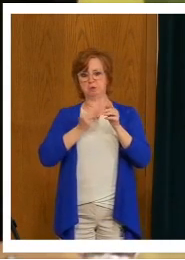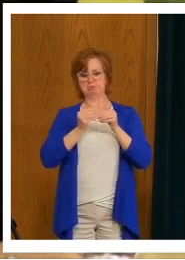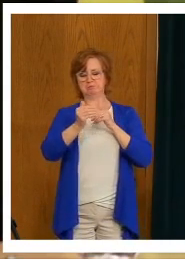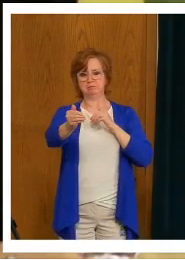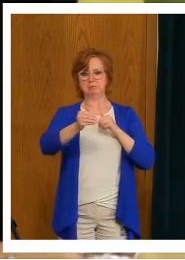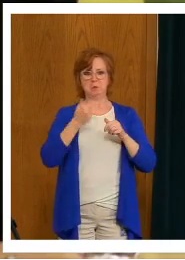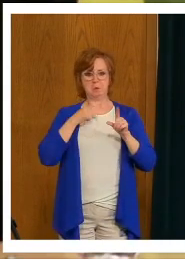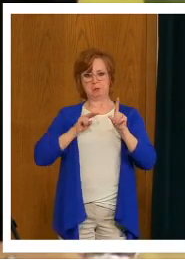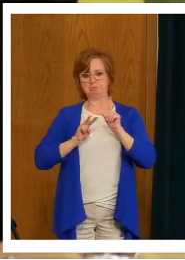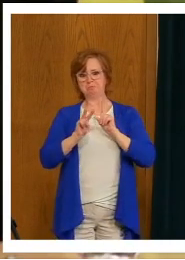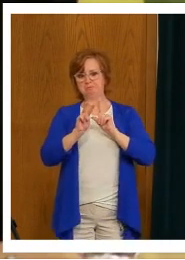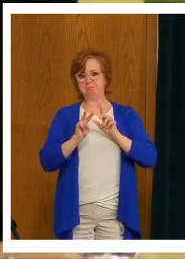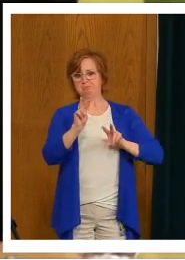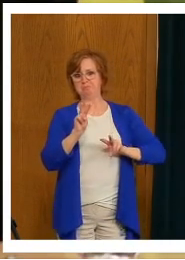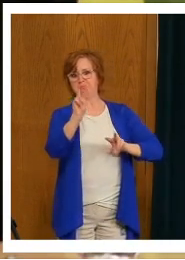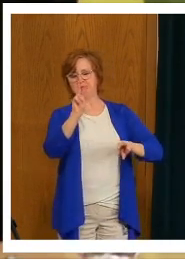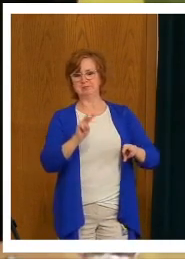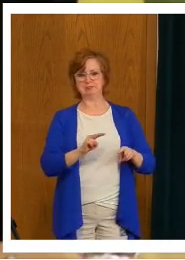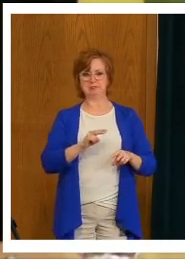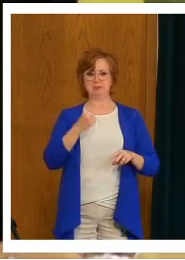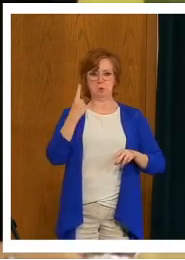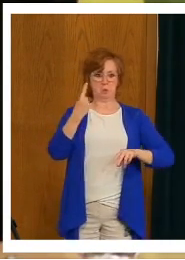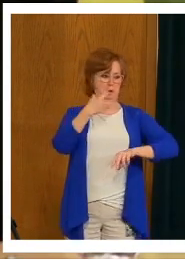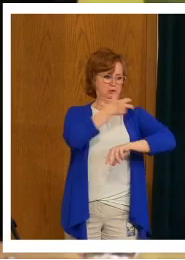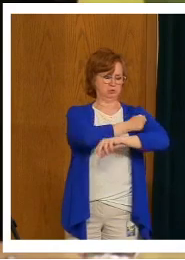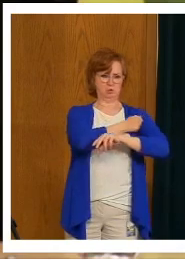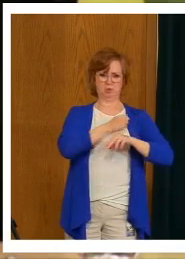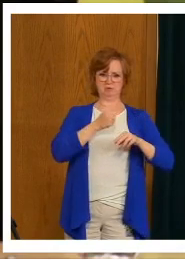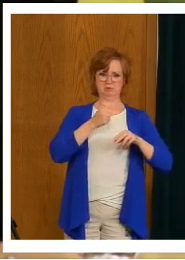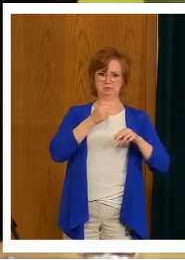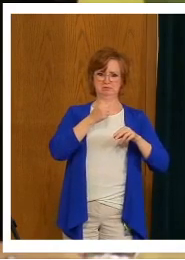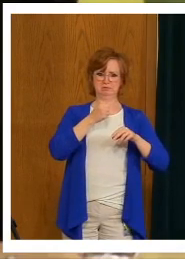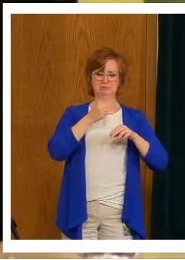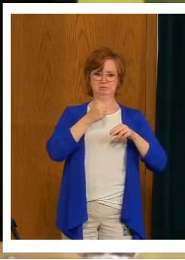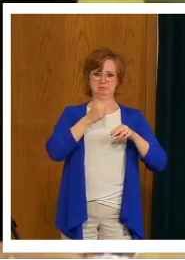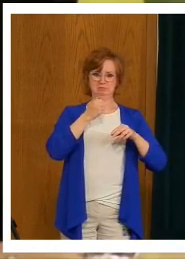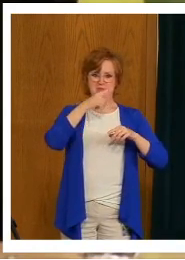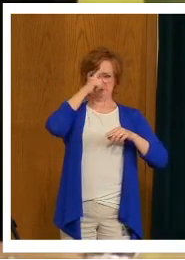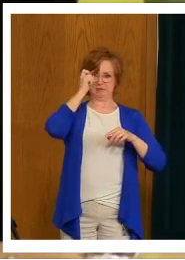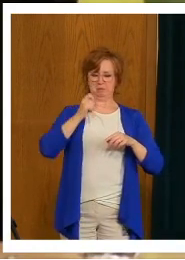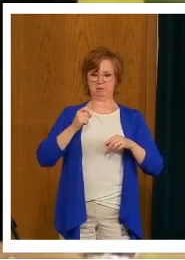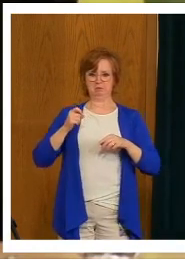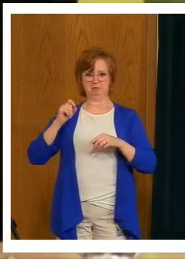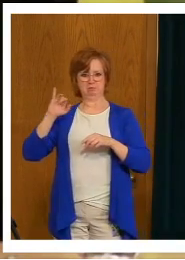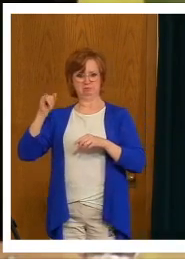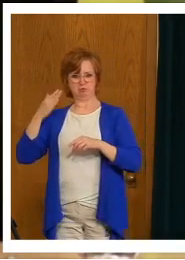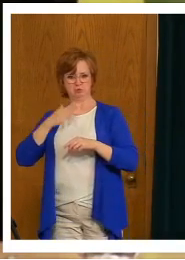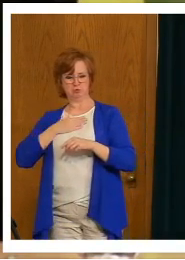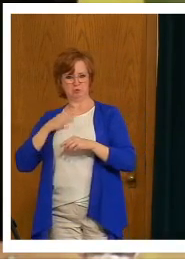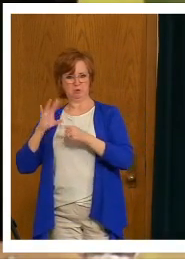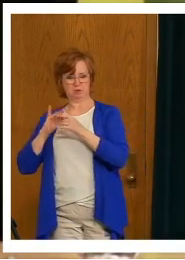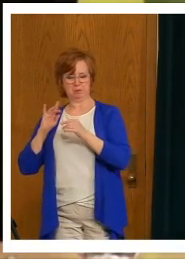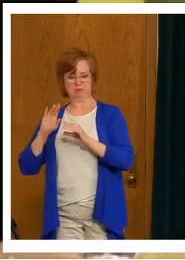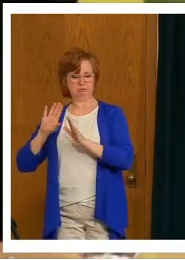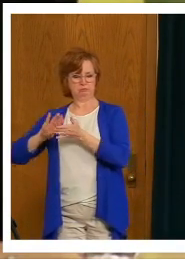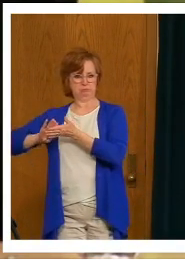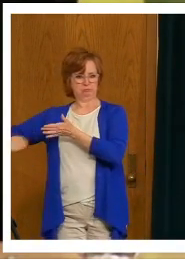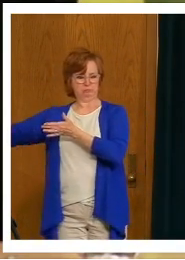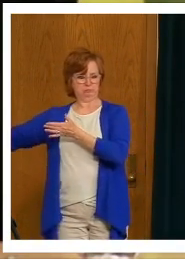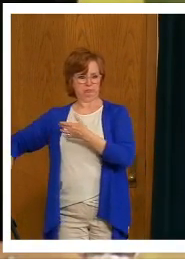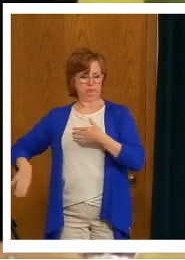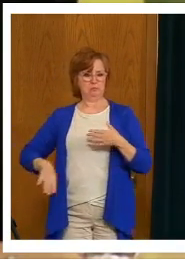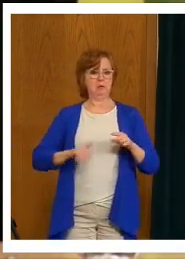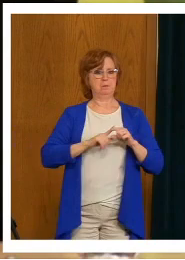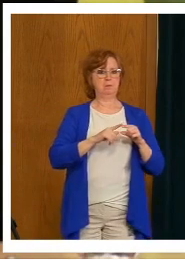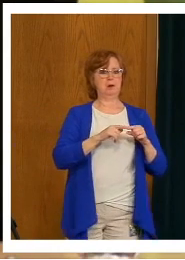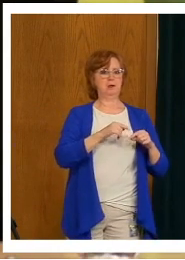much forward to not a one-dose summer, not a Trudeau summer. We look forward to what we are having right now, which is a one-dose spring,